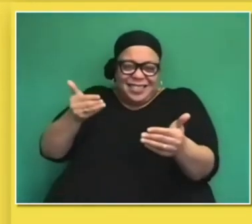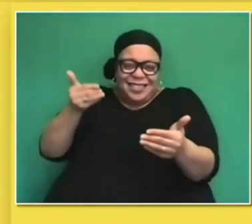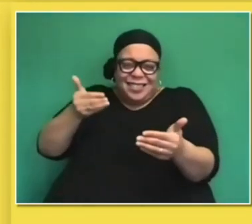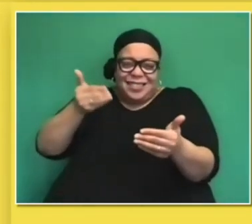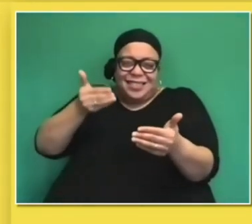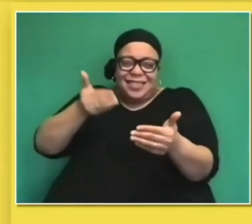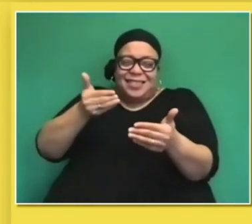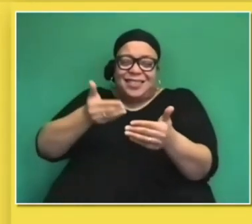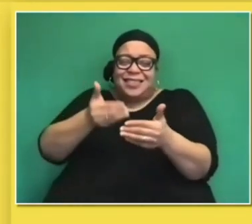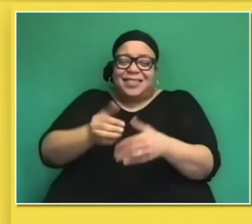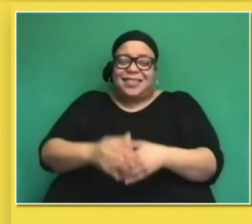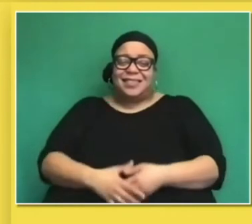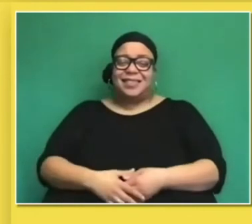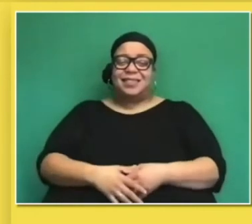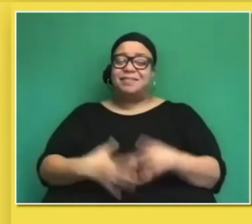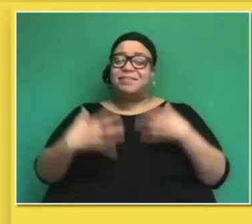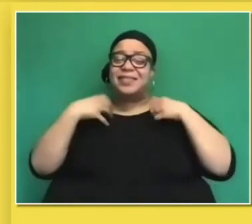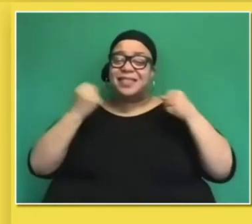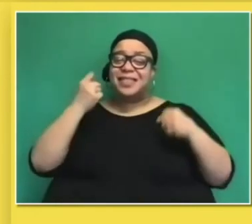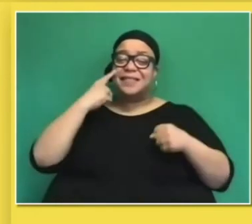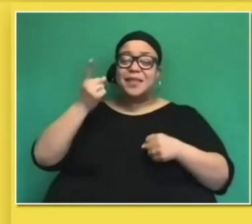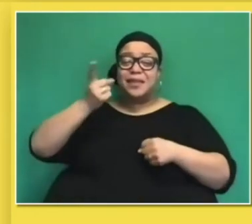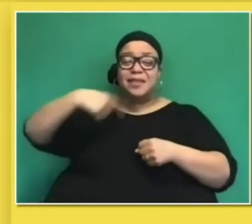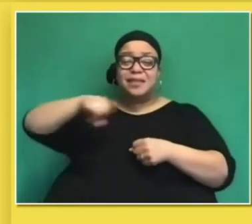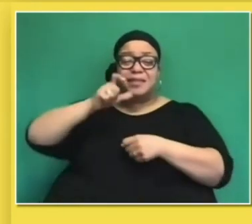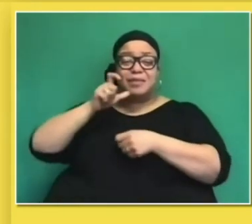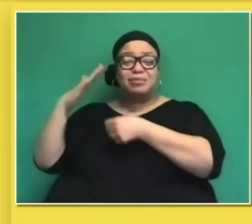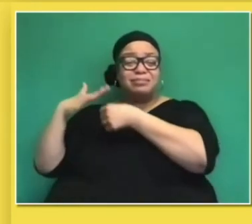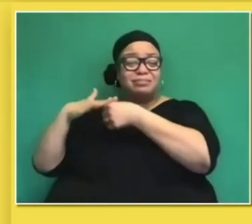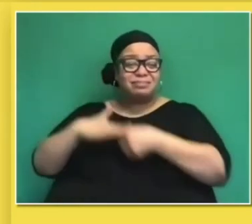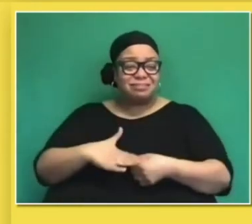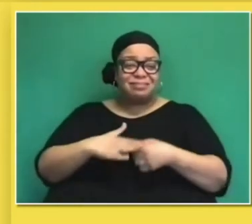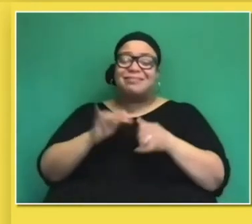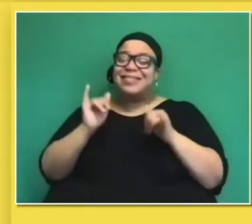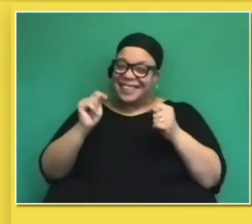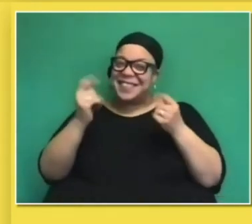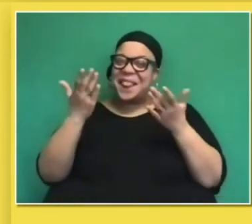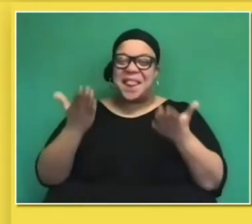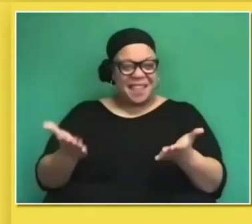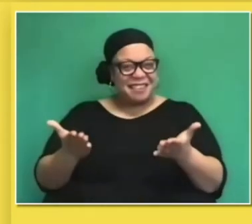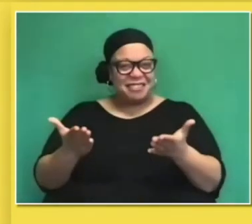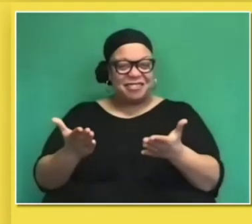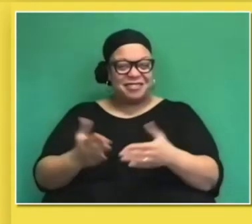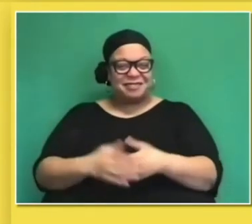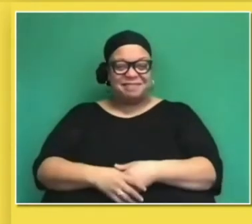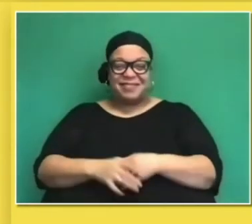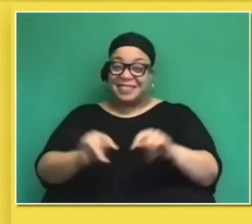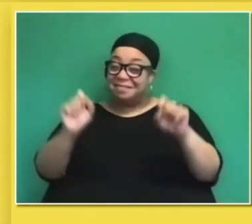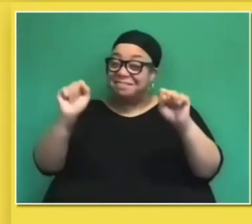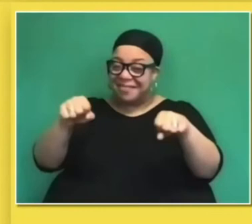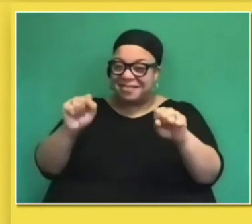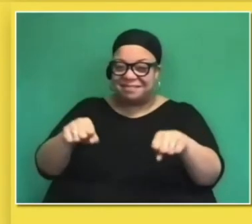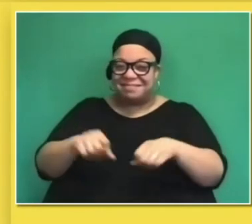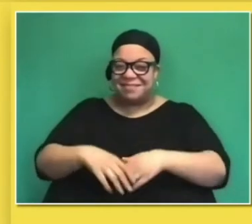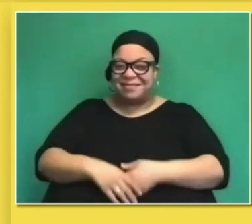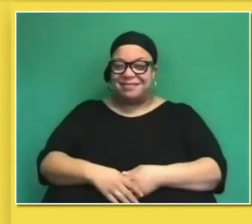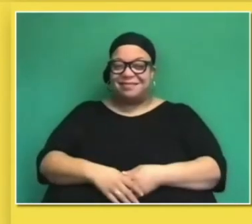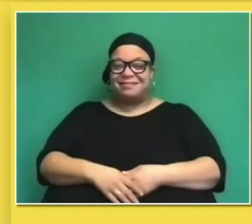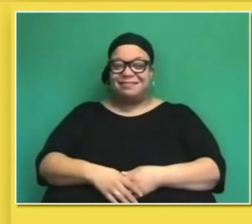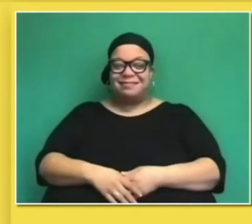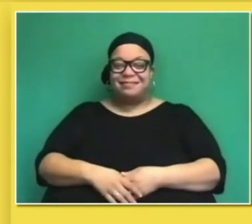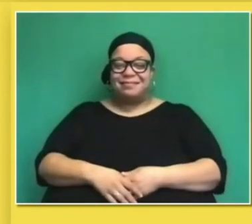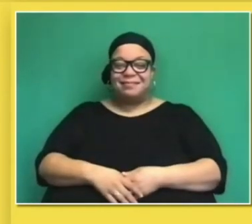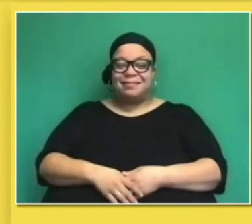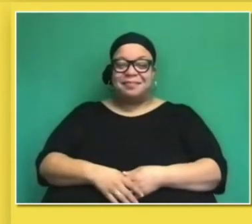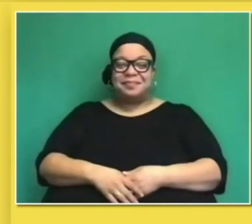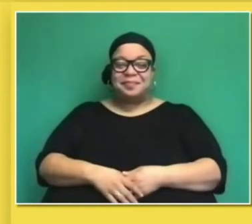come, but those who come and those who are healed will be far more than enough to